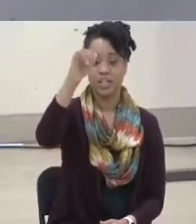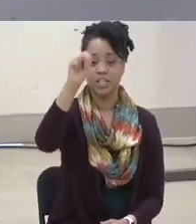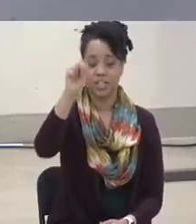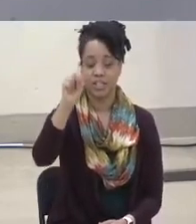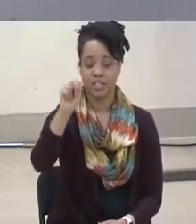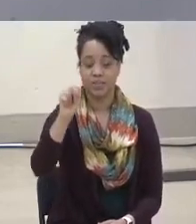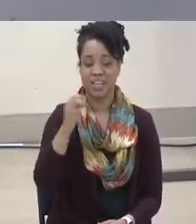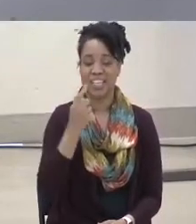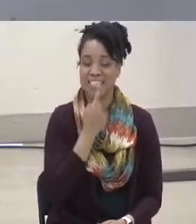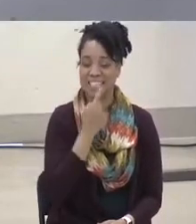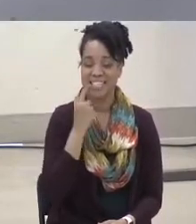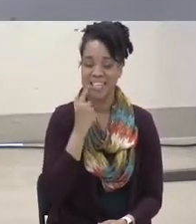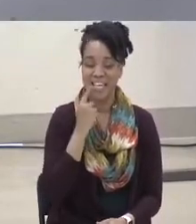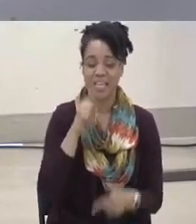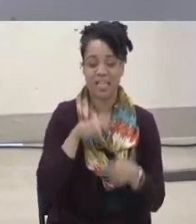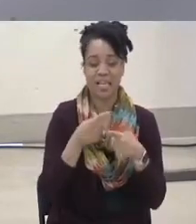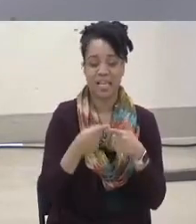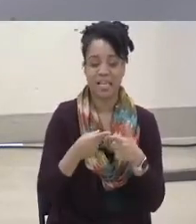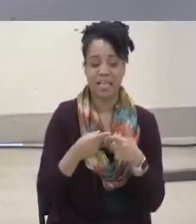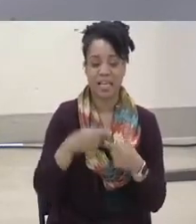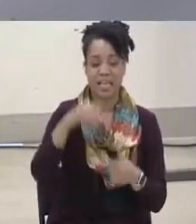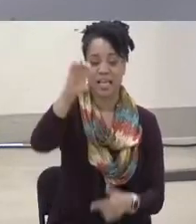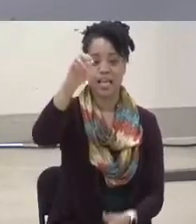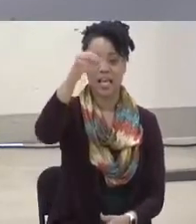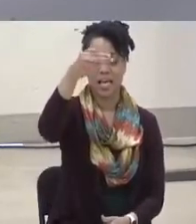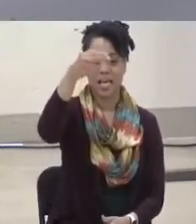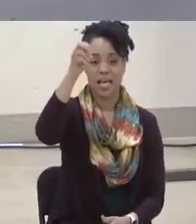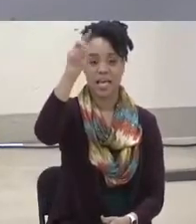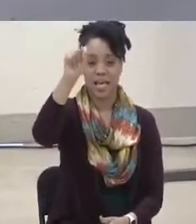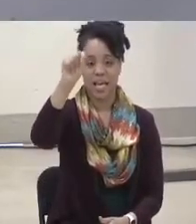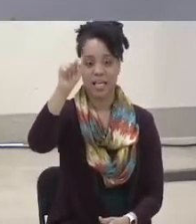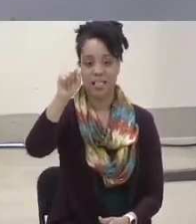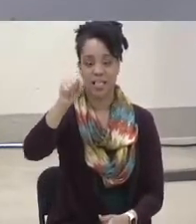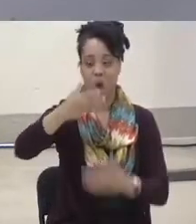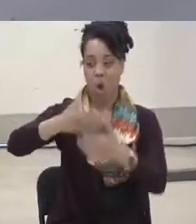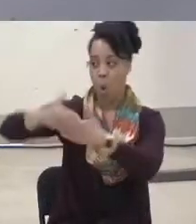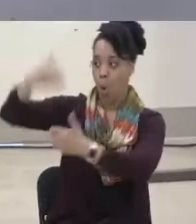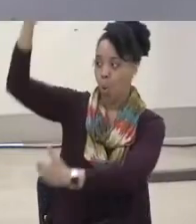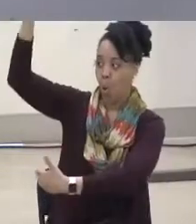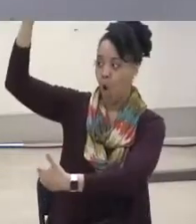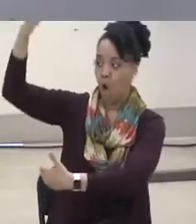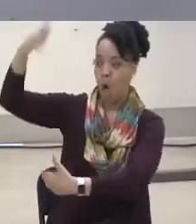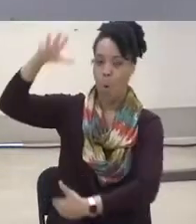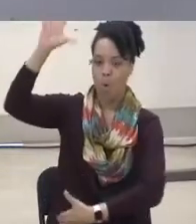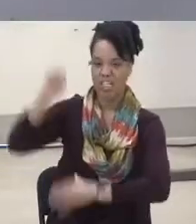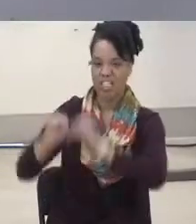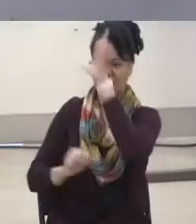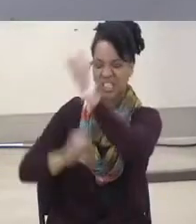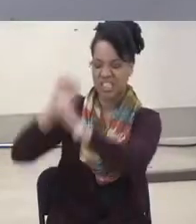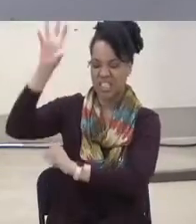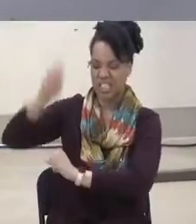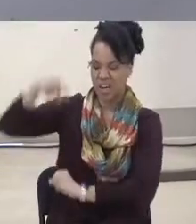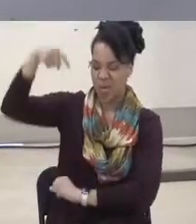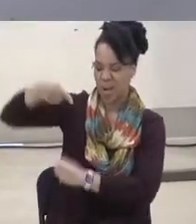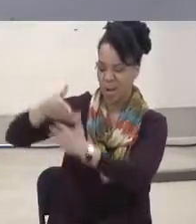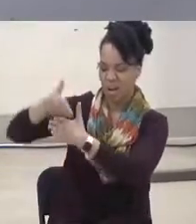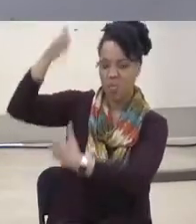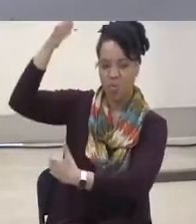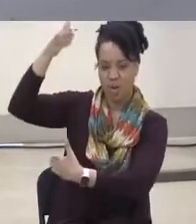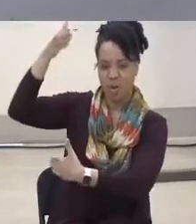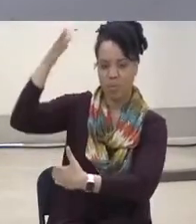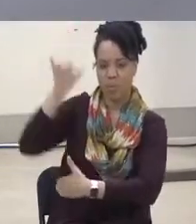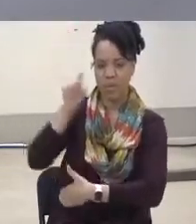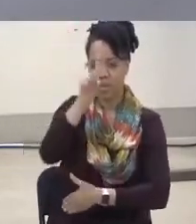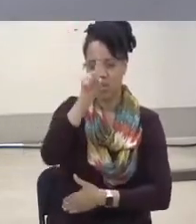then ket, a wall, tearing down a wall. es como si estuviéramos derrumbando una pared. That's one word